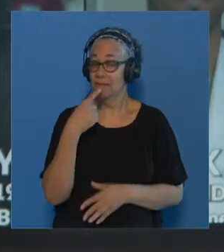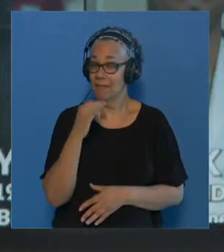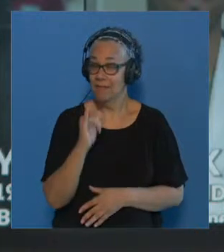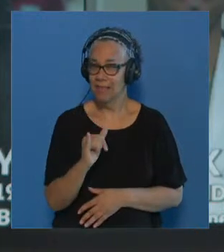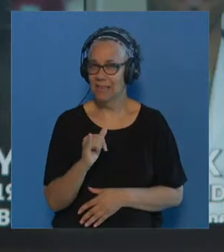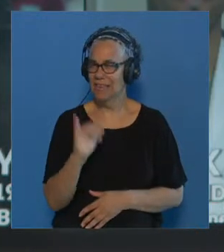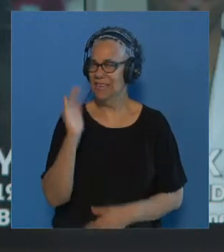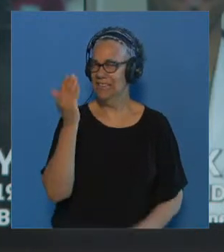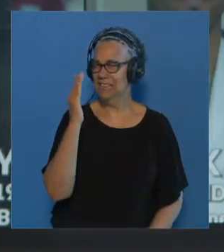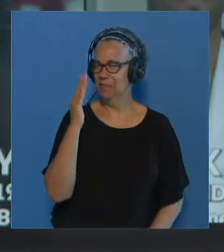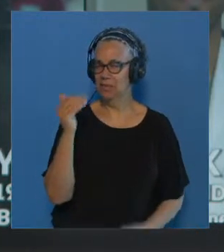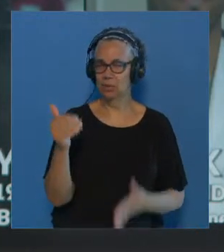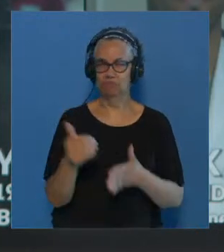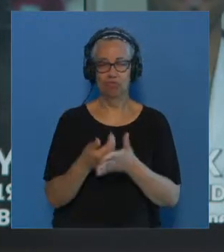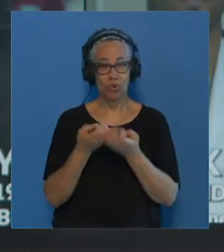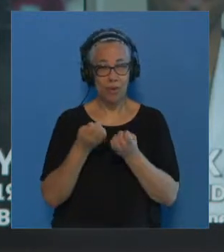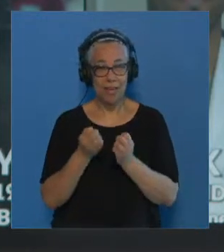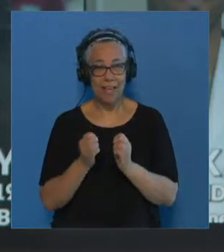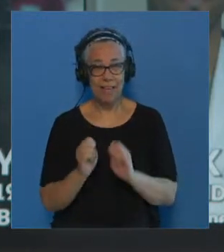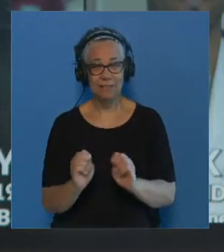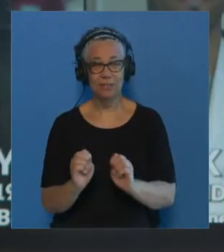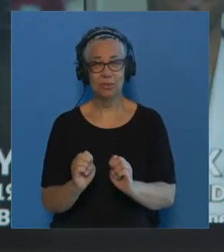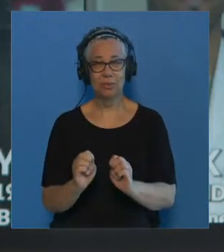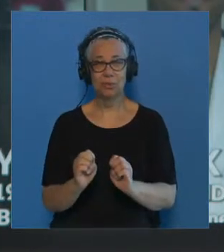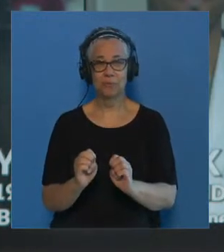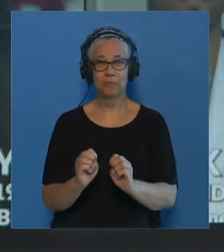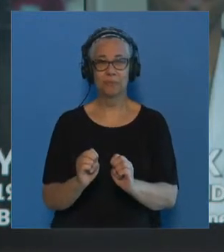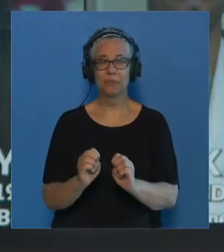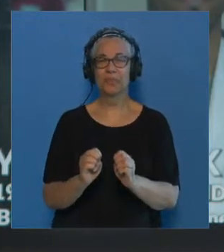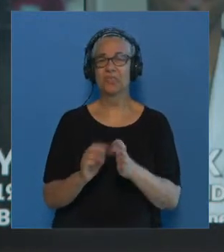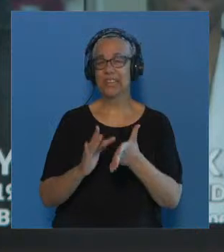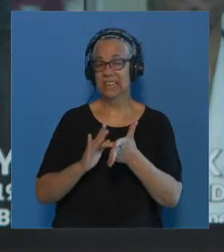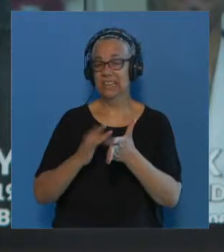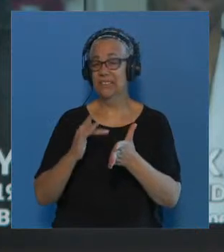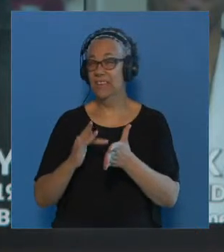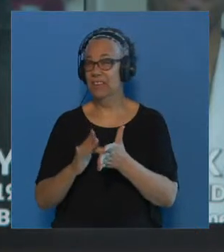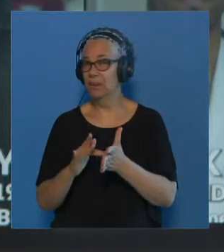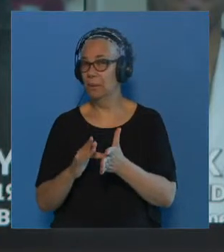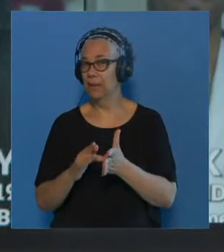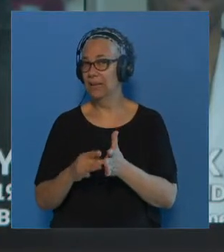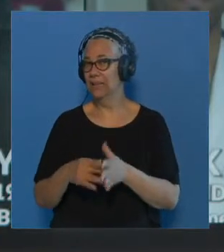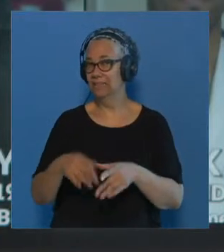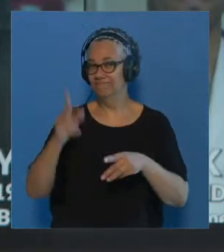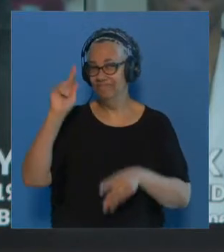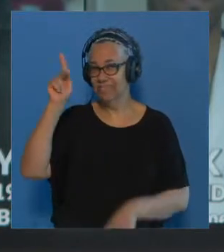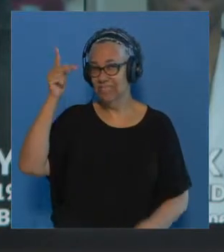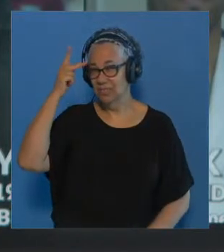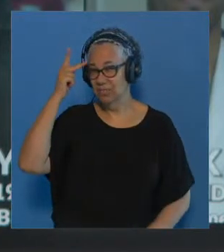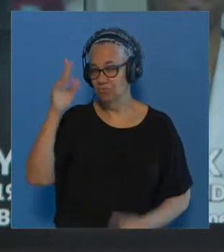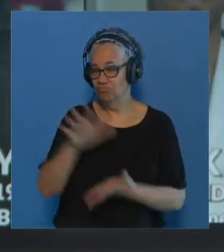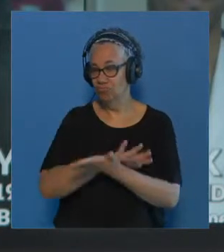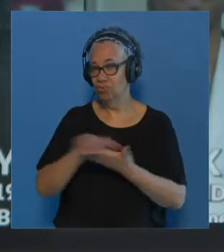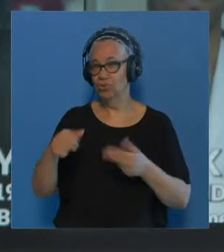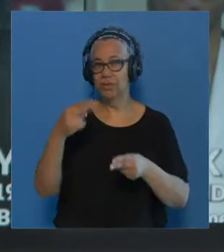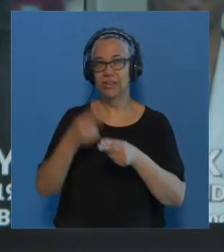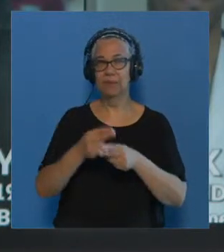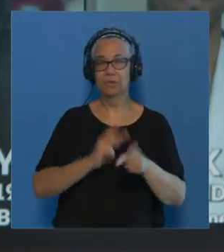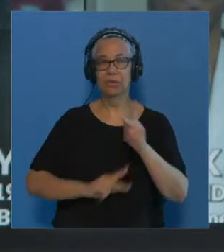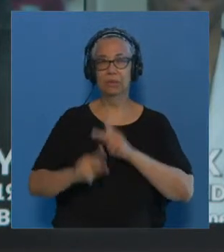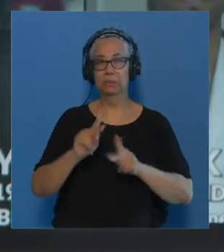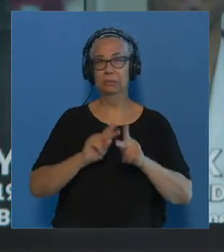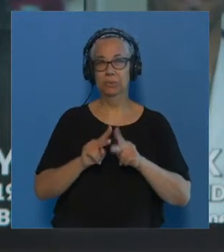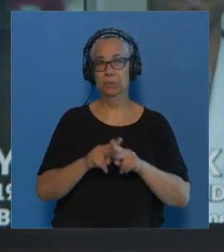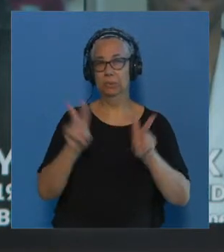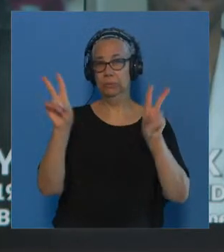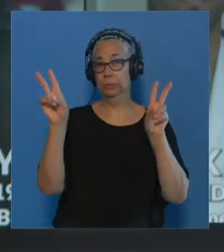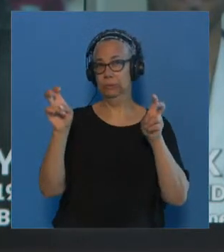there seems to be a new effort to extract political advantage while looking to besmirch the names of persons with headlines and